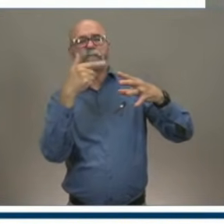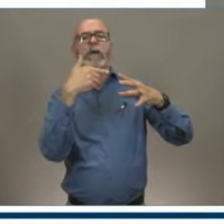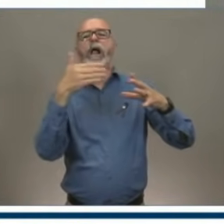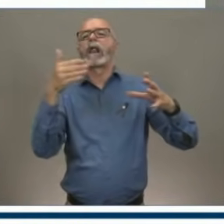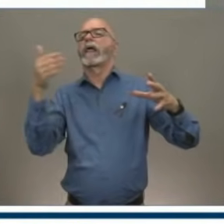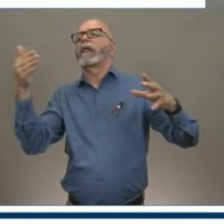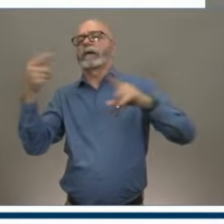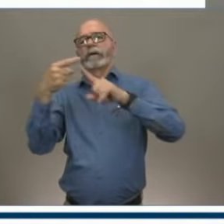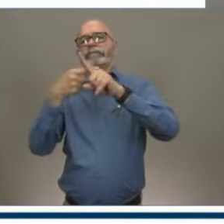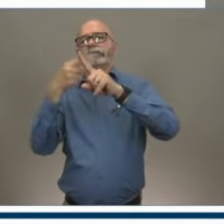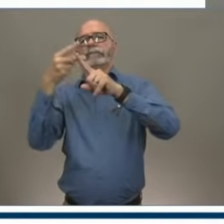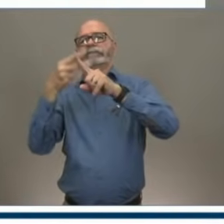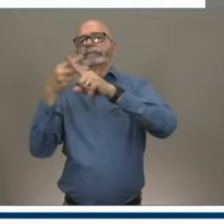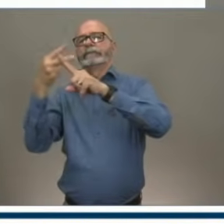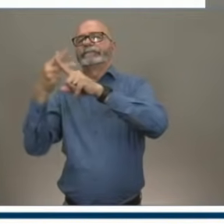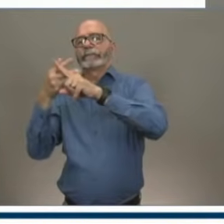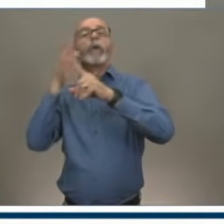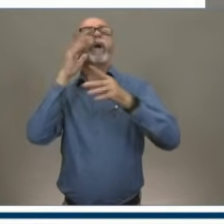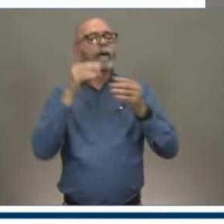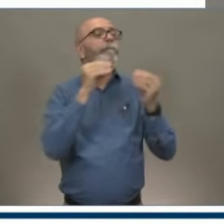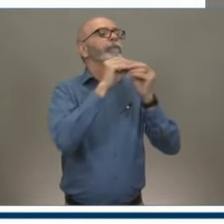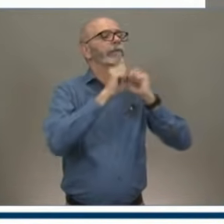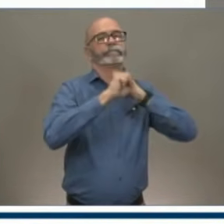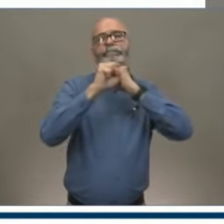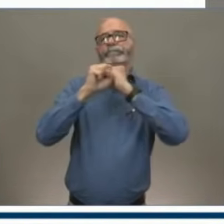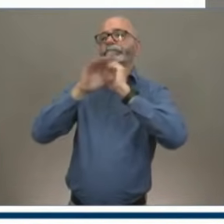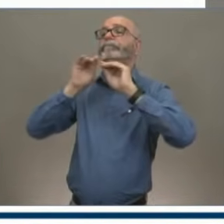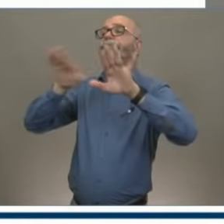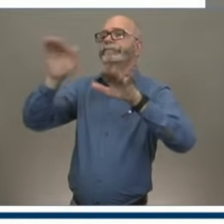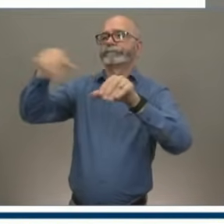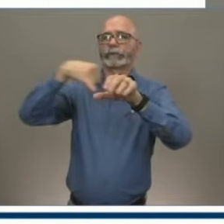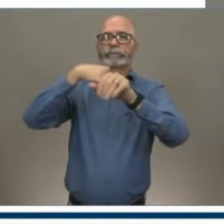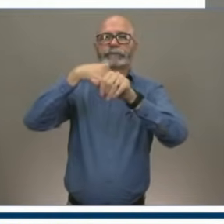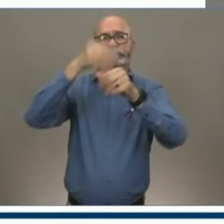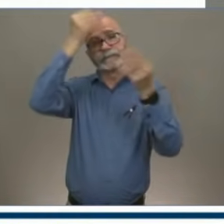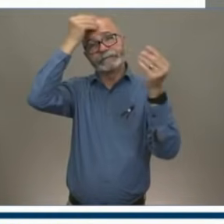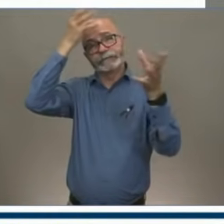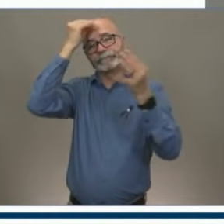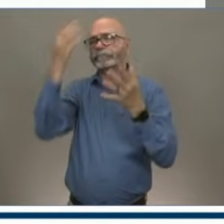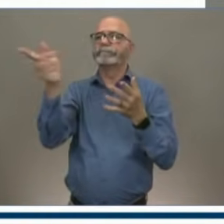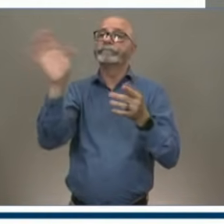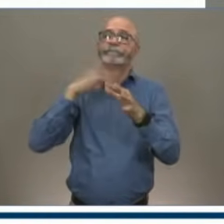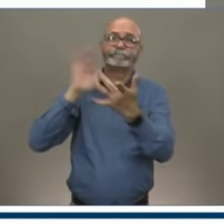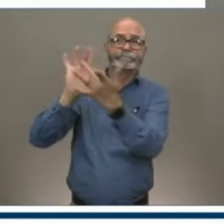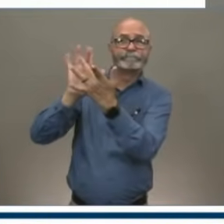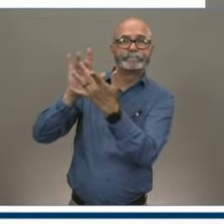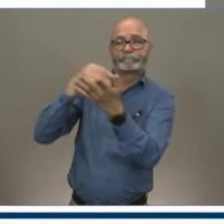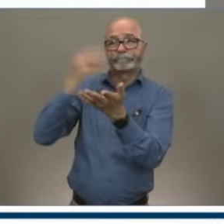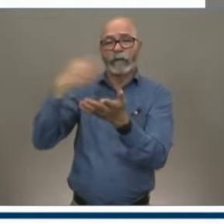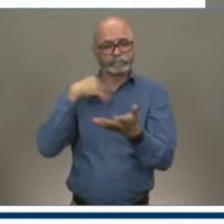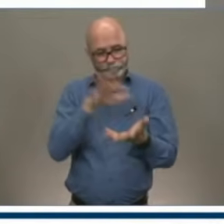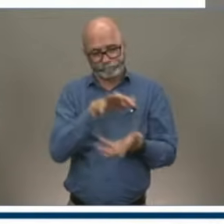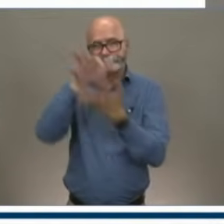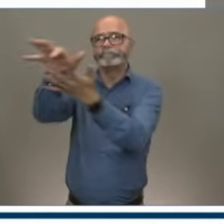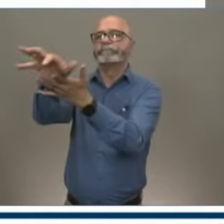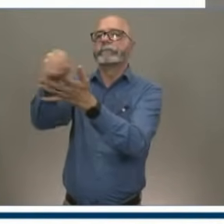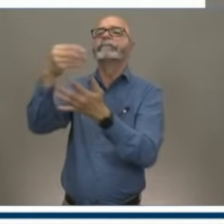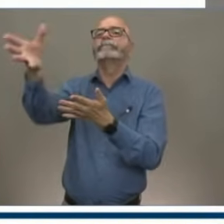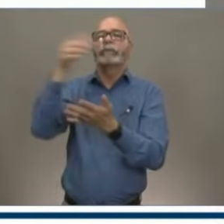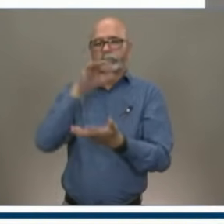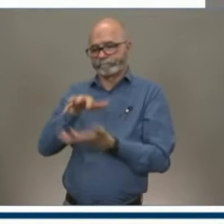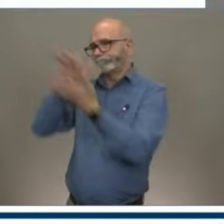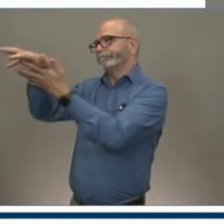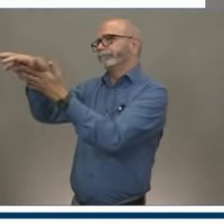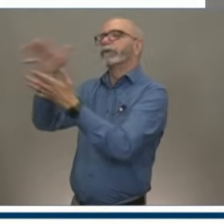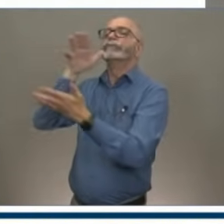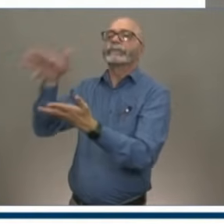Association intensively in discussions about potential roles that they may play as we need to look at a much broader